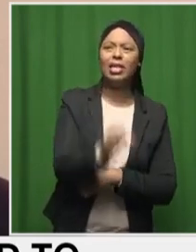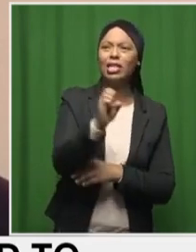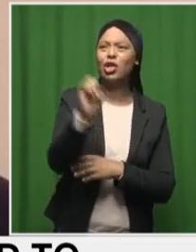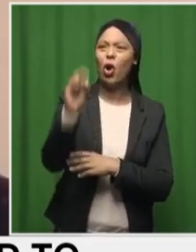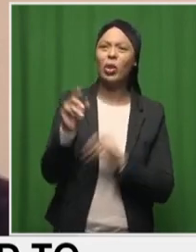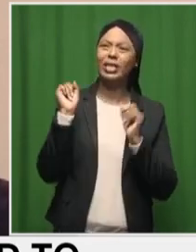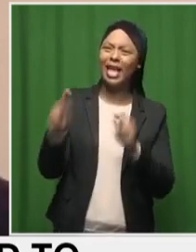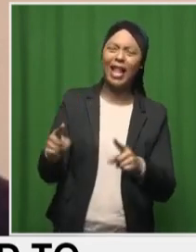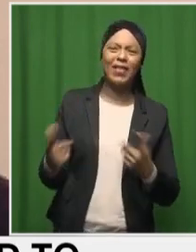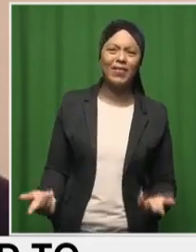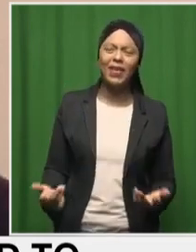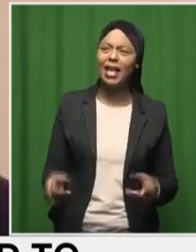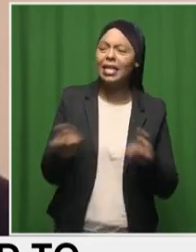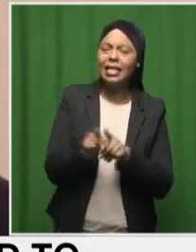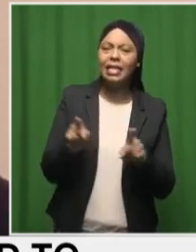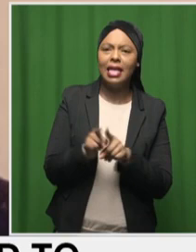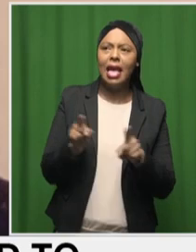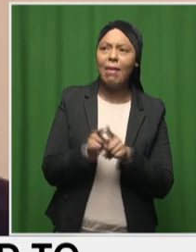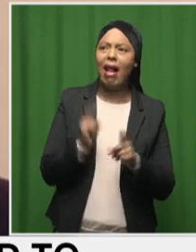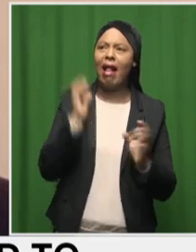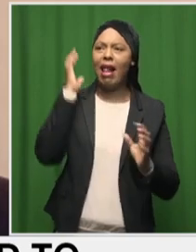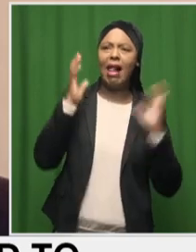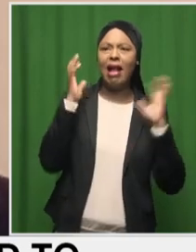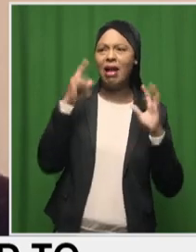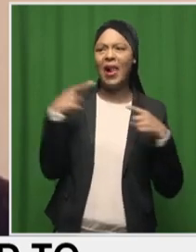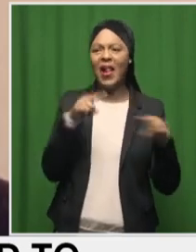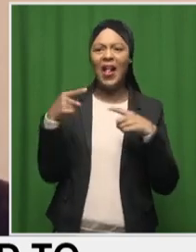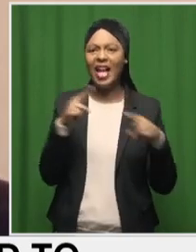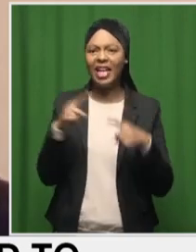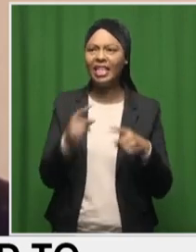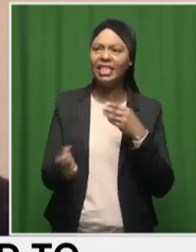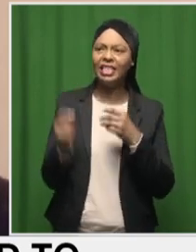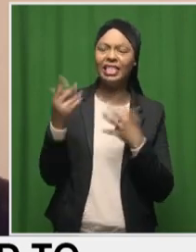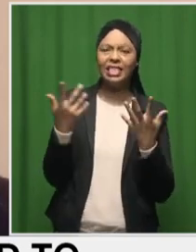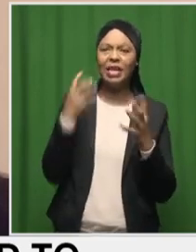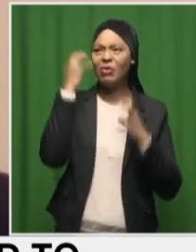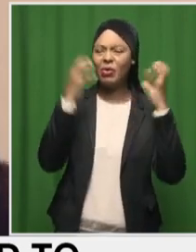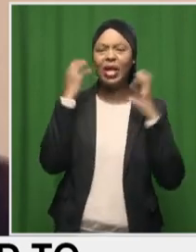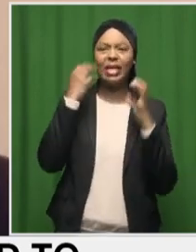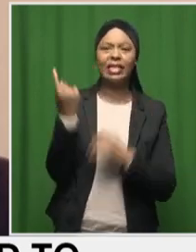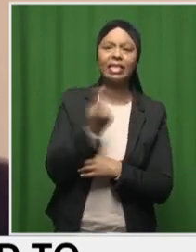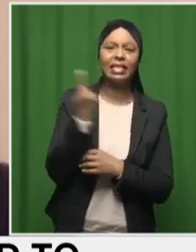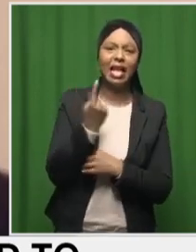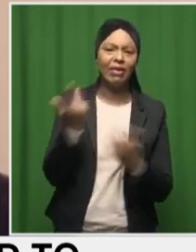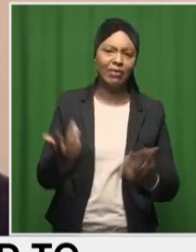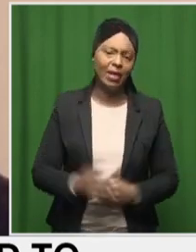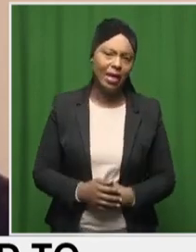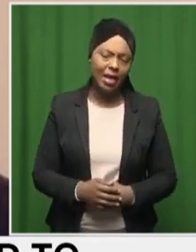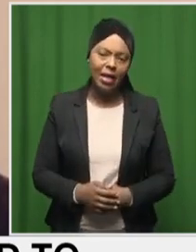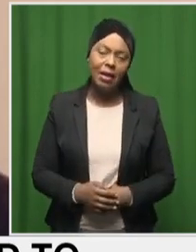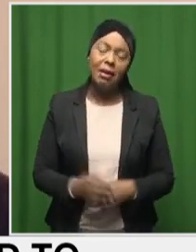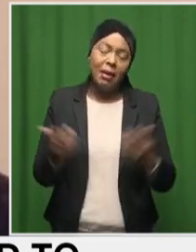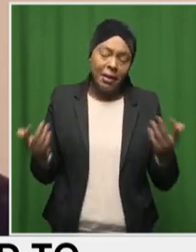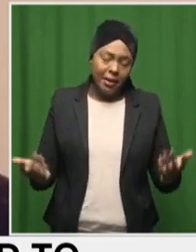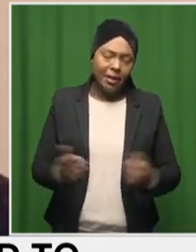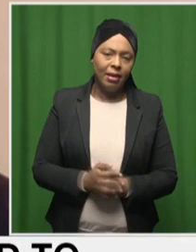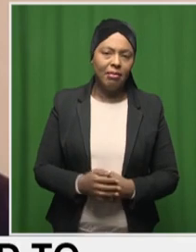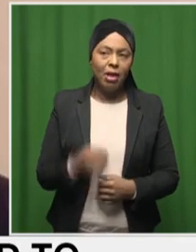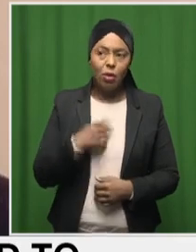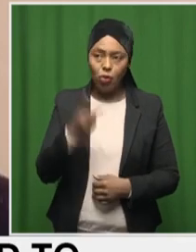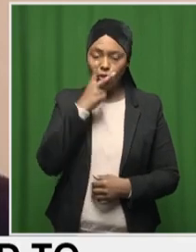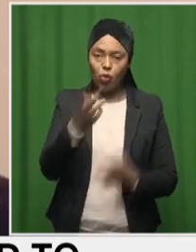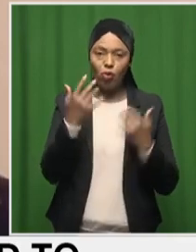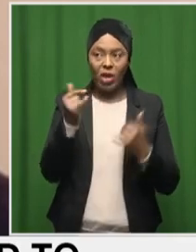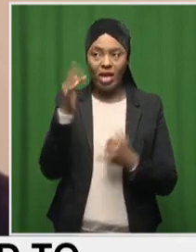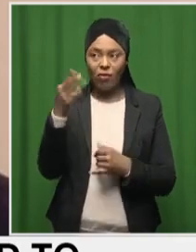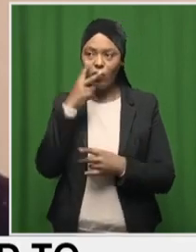themselves, and they sack them themselves, and they berate them themselves. So I think if you're sitting outside, this is the picture that you